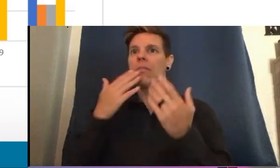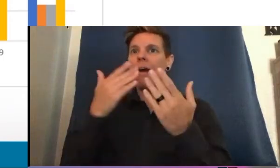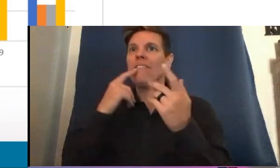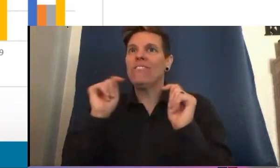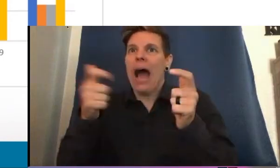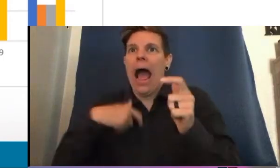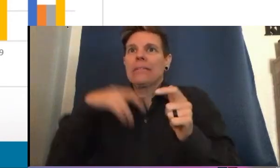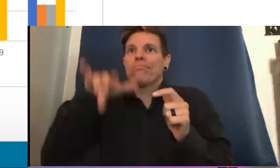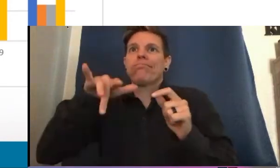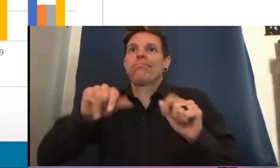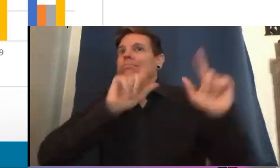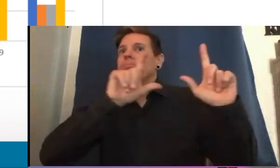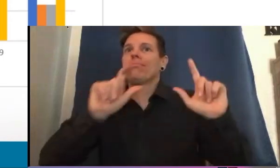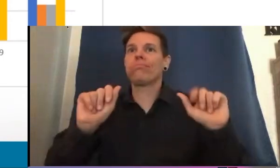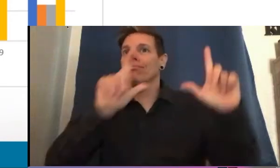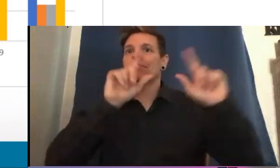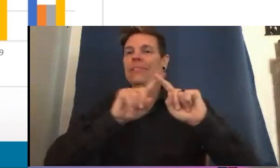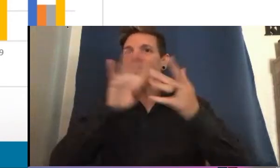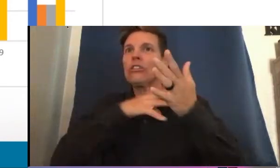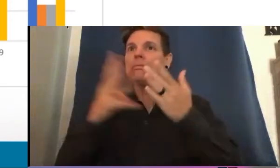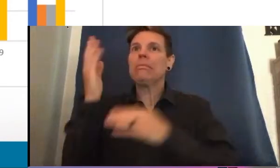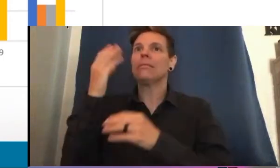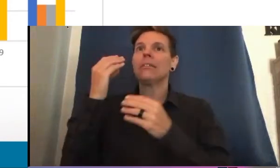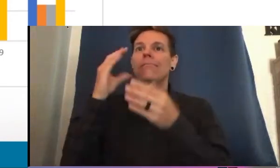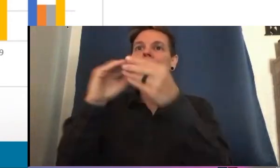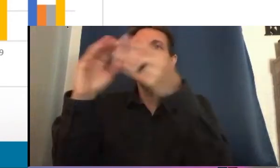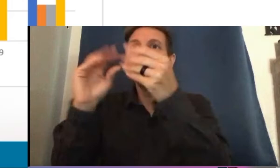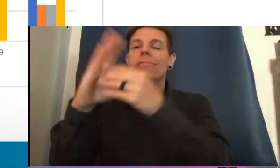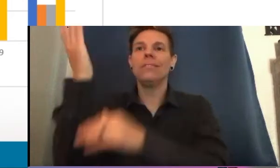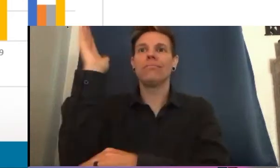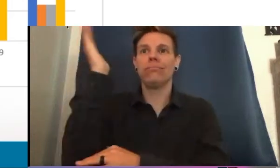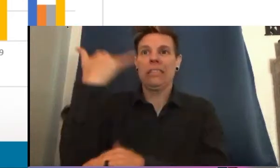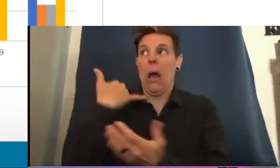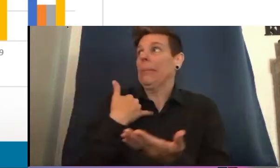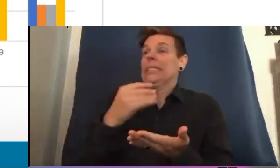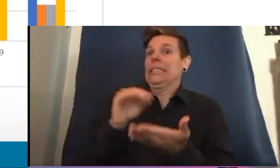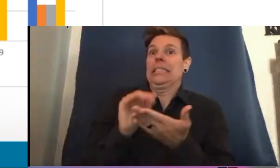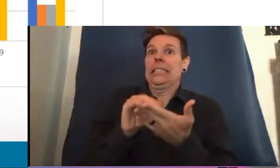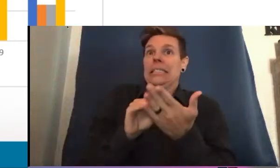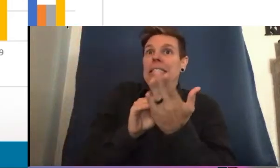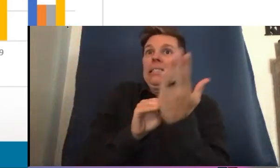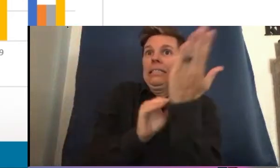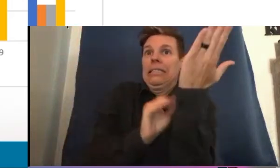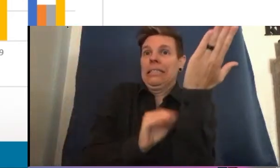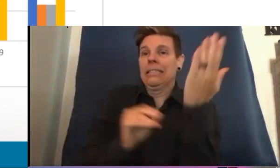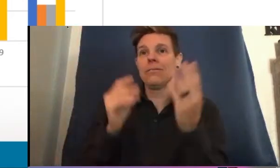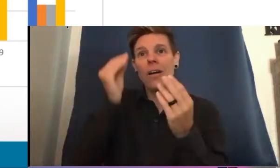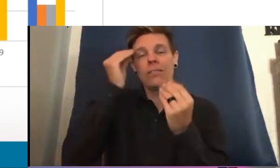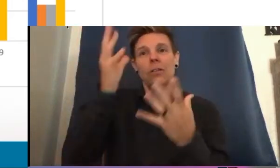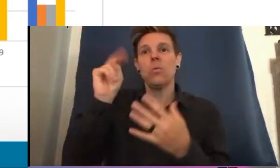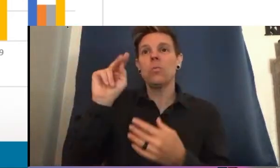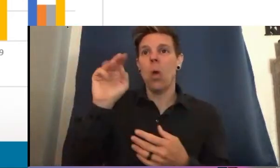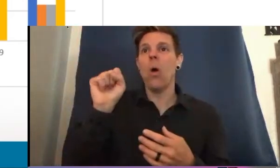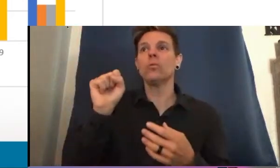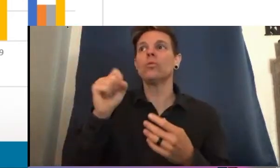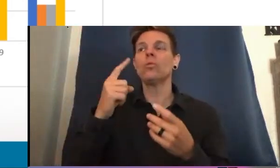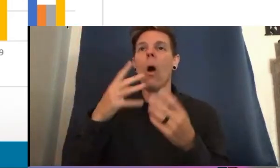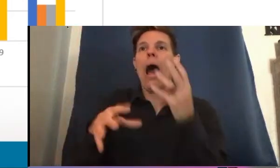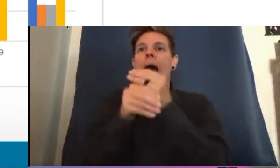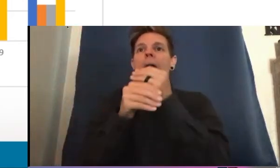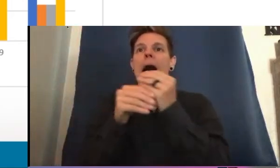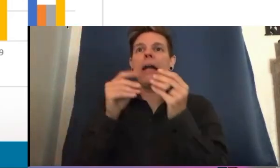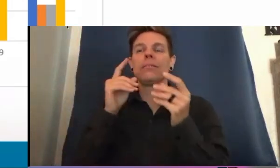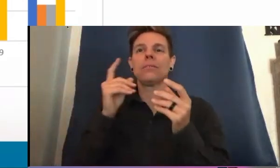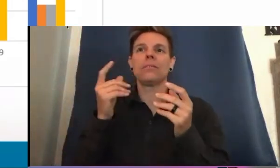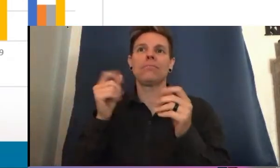there for us. And I have taken some notes related to some additional briefings and what we will have as far as some slides. I wanted